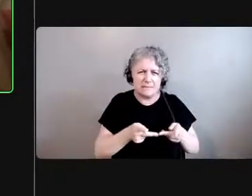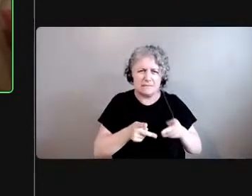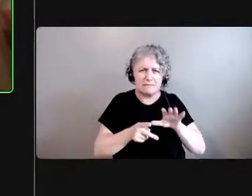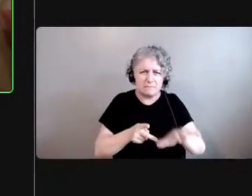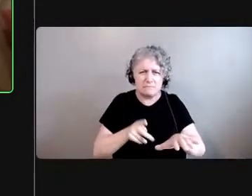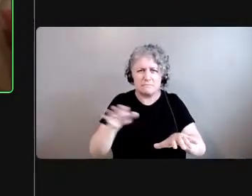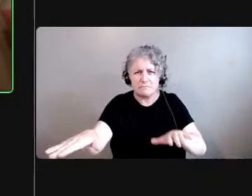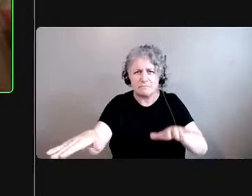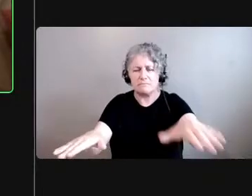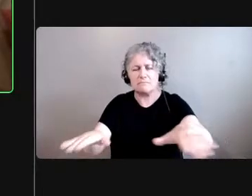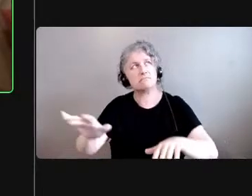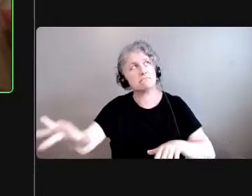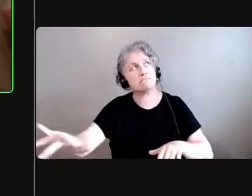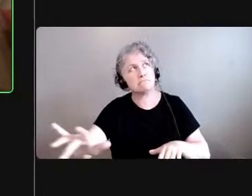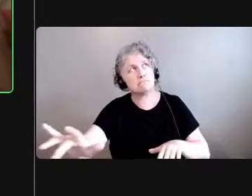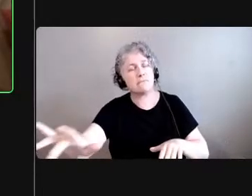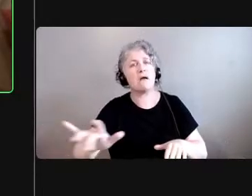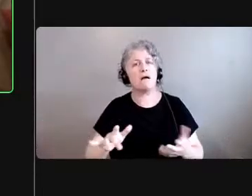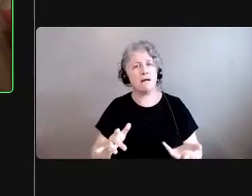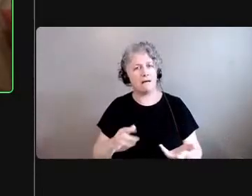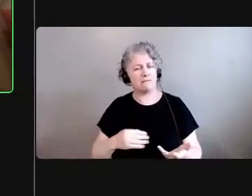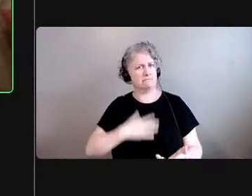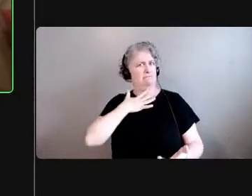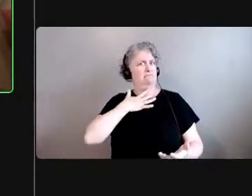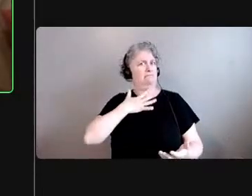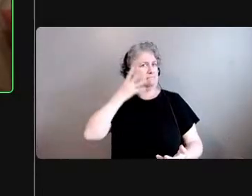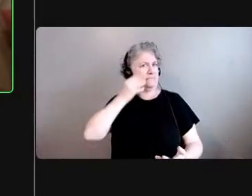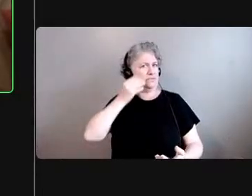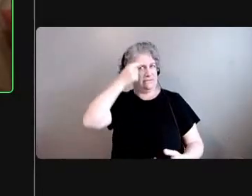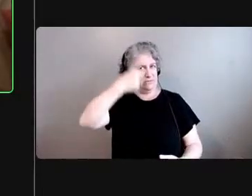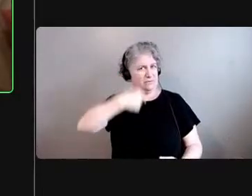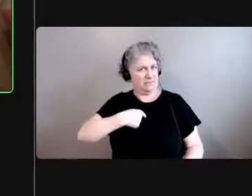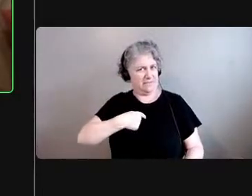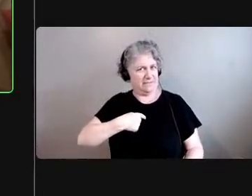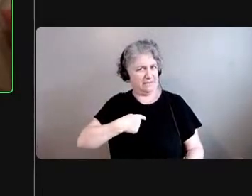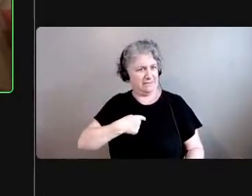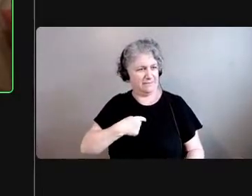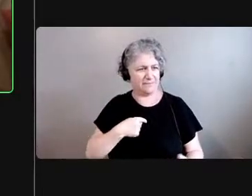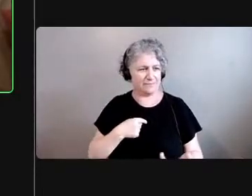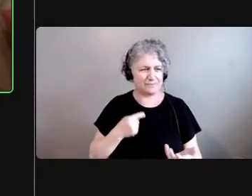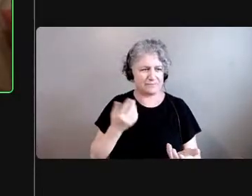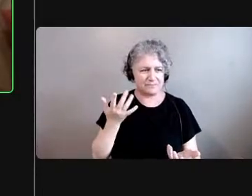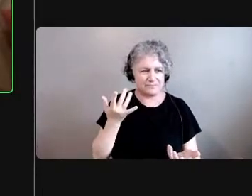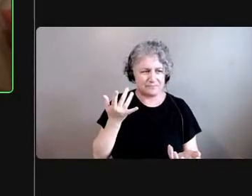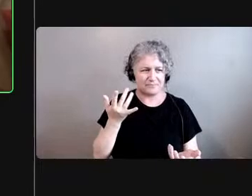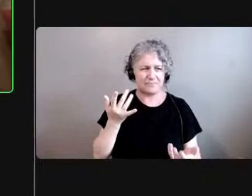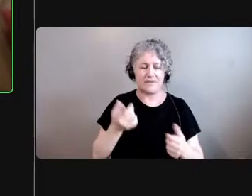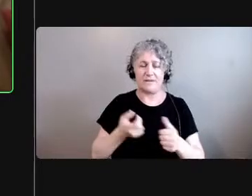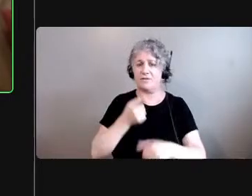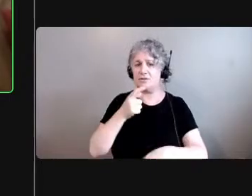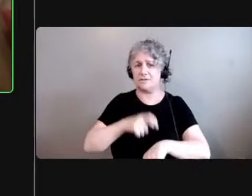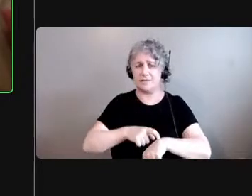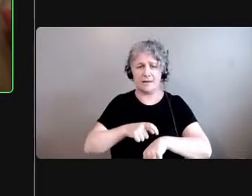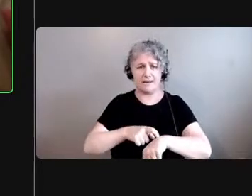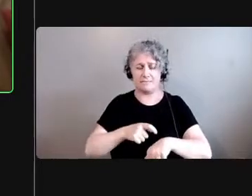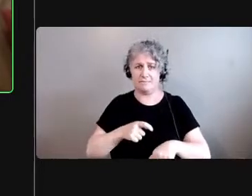it was a really enlightening experience for me, because it was the first time I really realized that